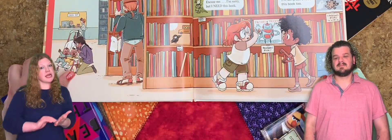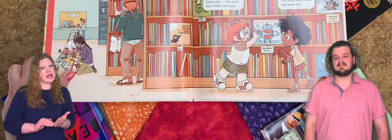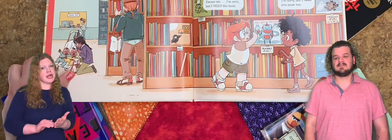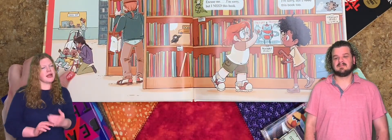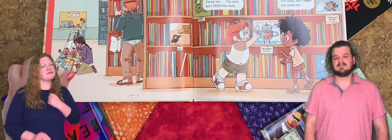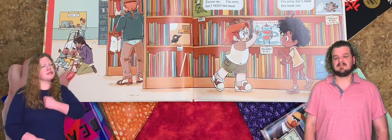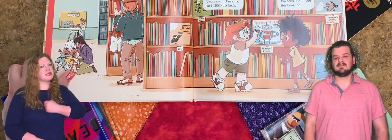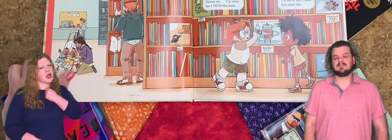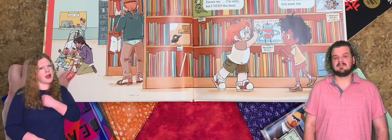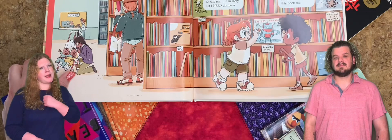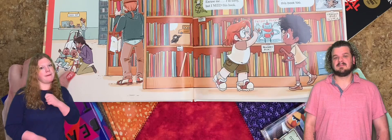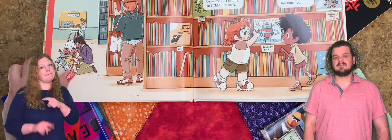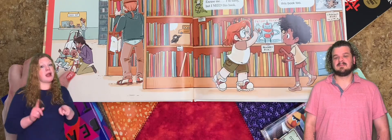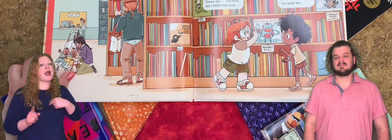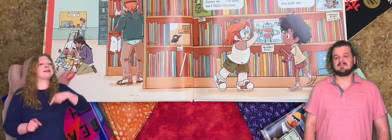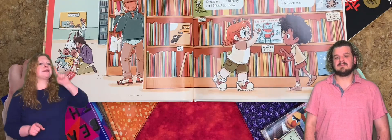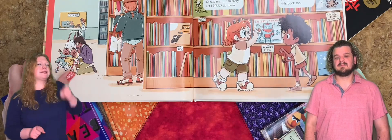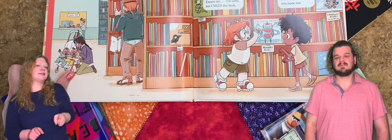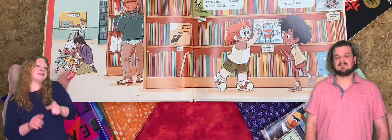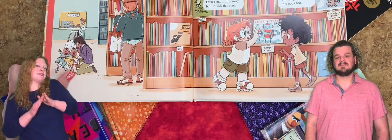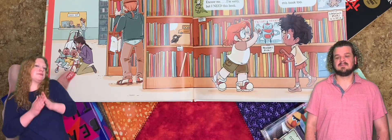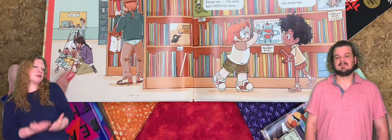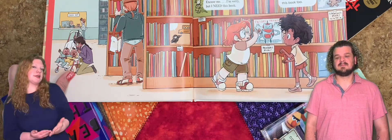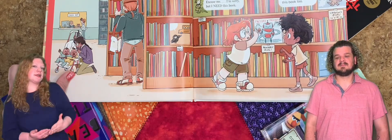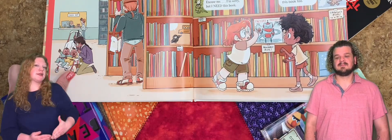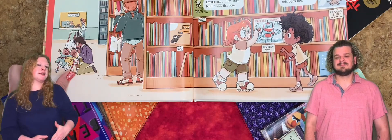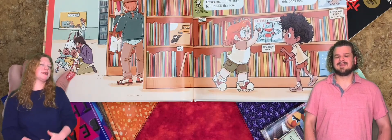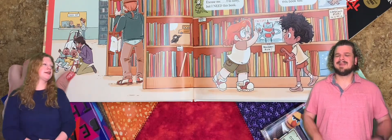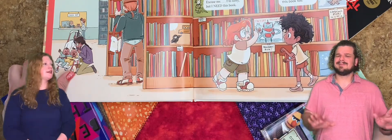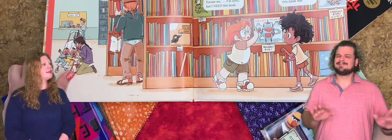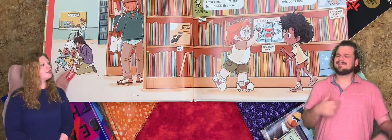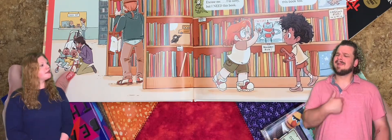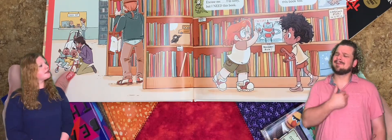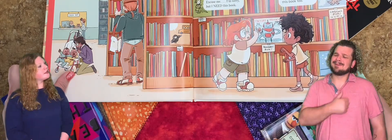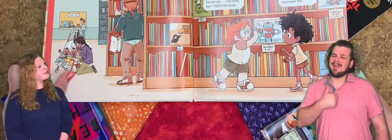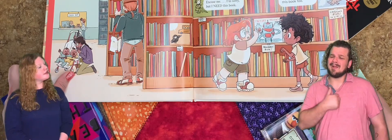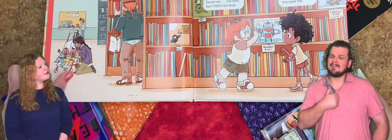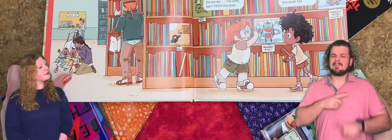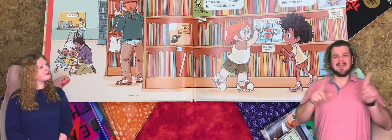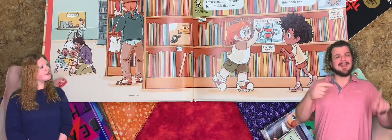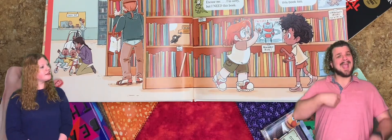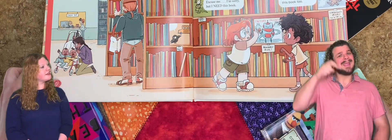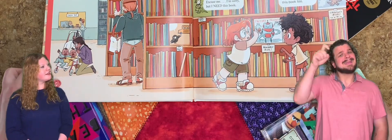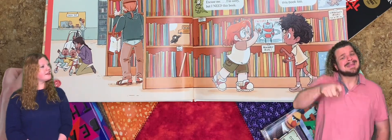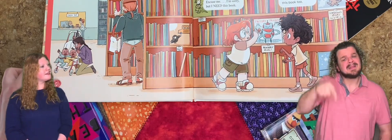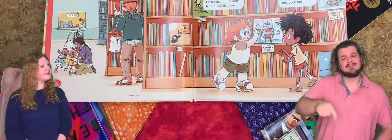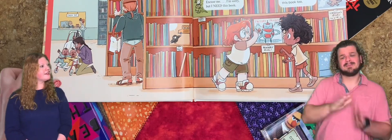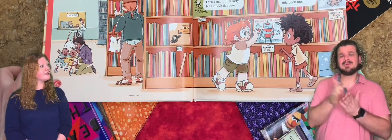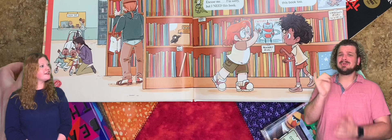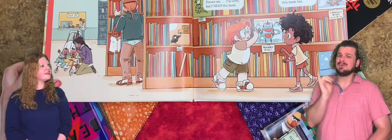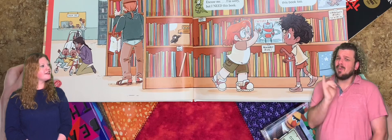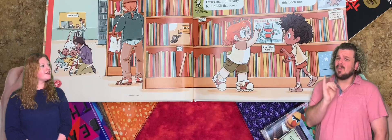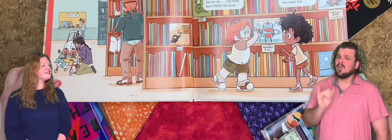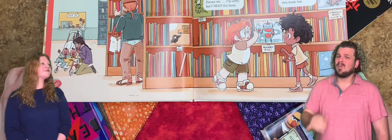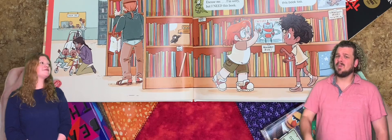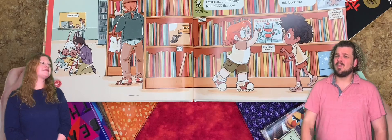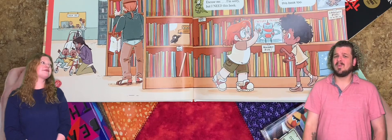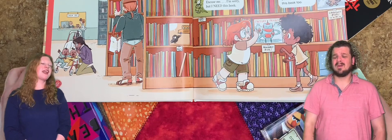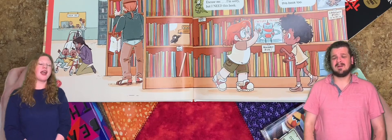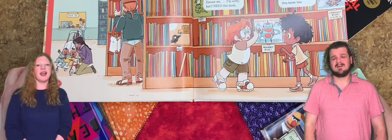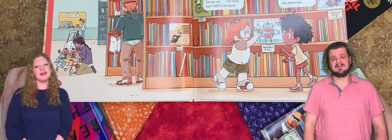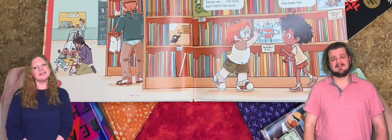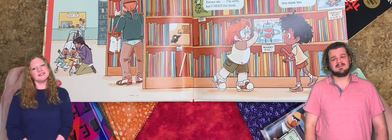Excuse me, I'm sorry, but I need this book. I'm sorry, but I need this book too.